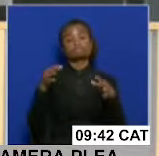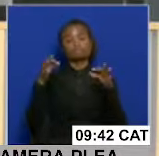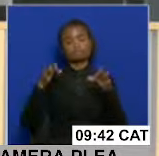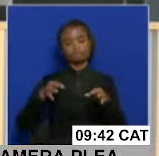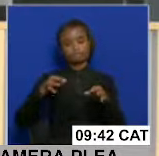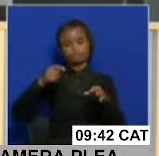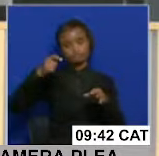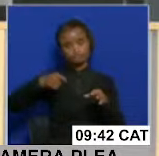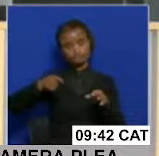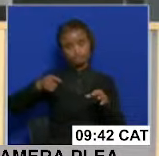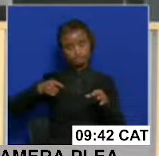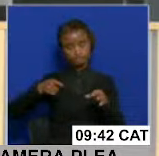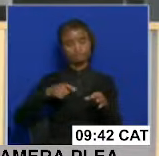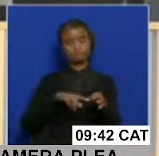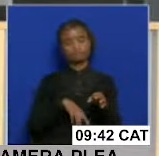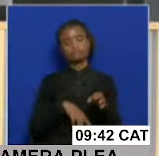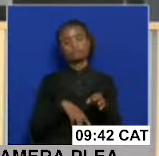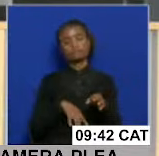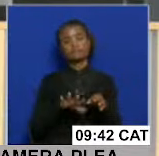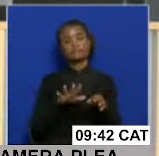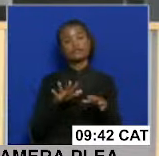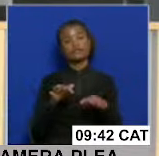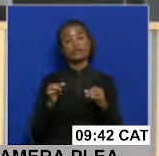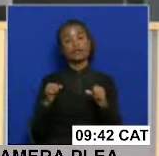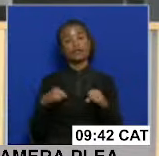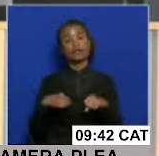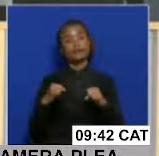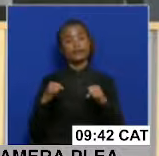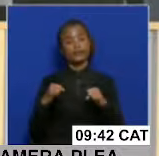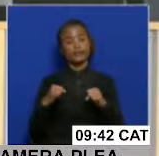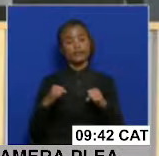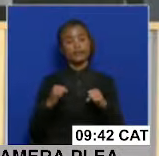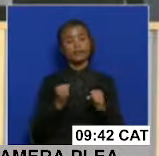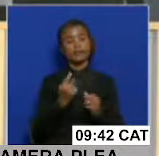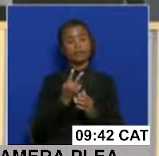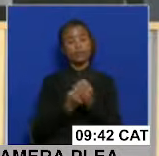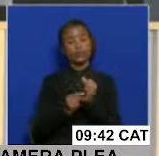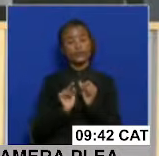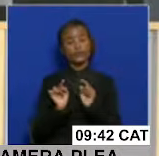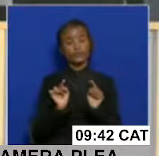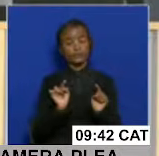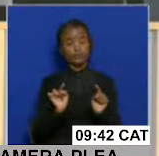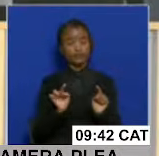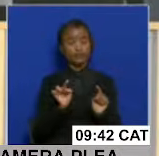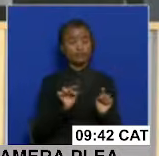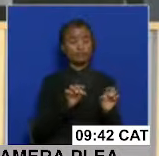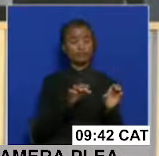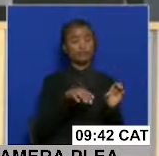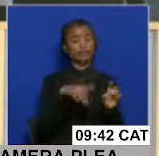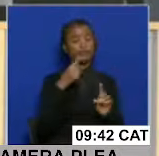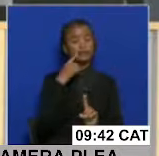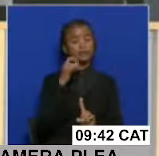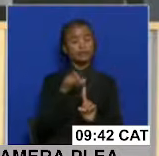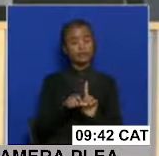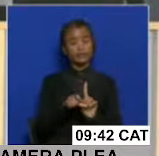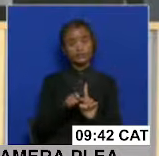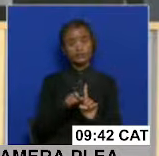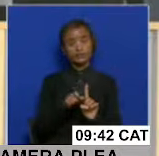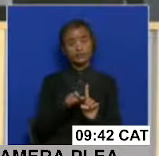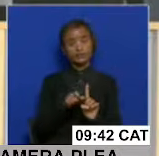By agreement between the parties, the application by witness K for her evidence to be